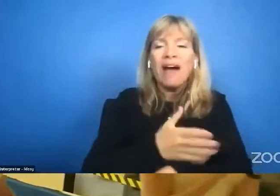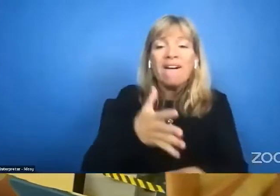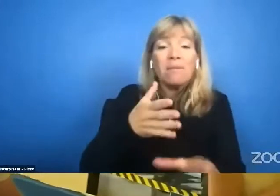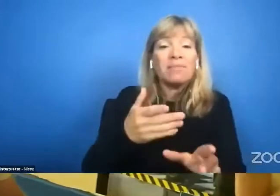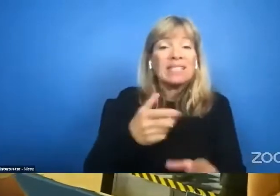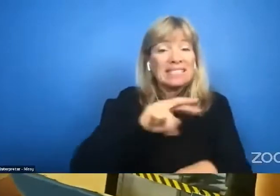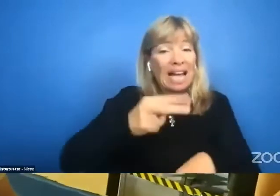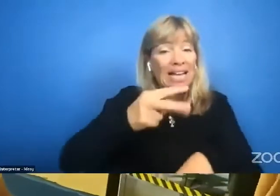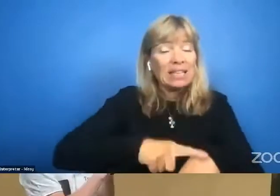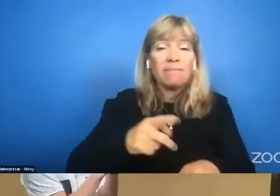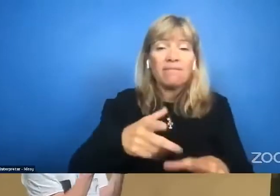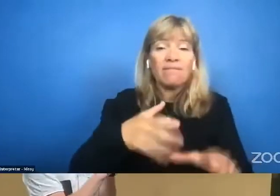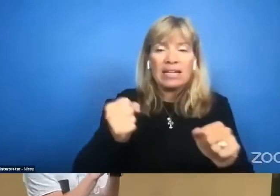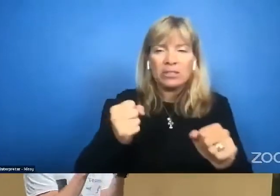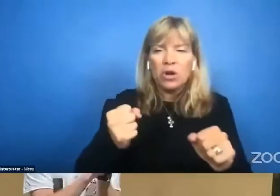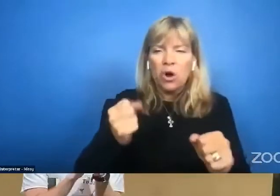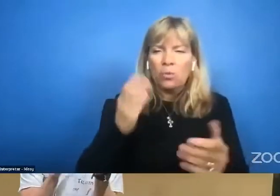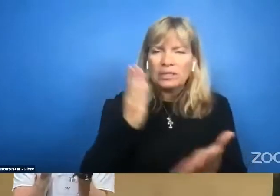minutes 34.